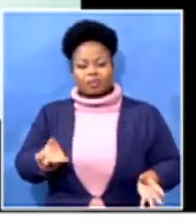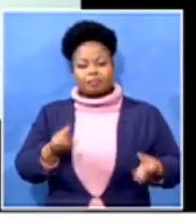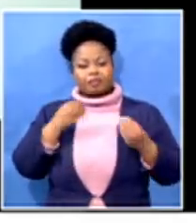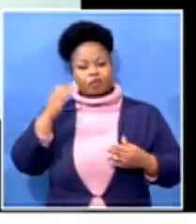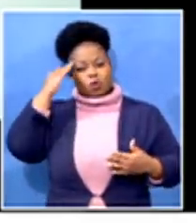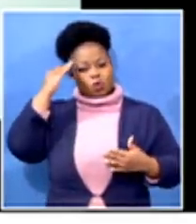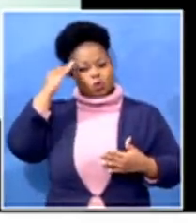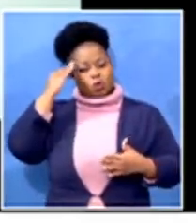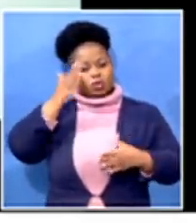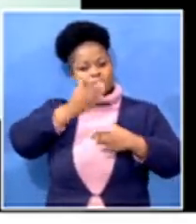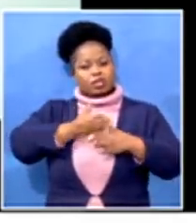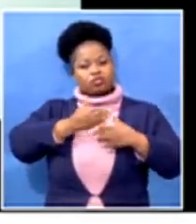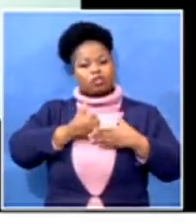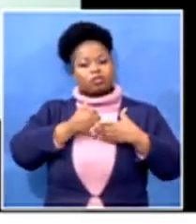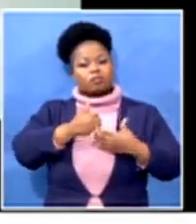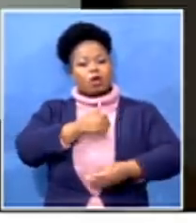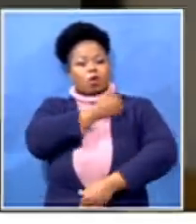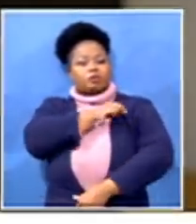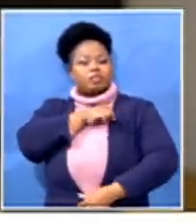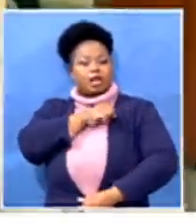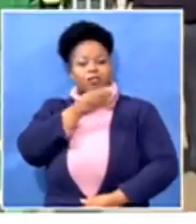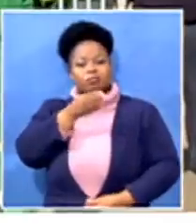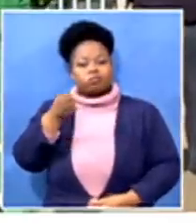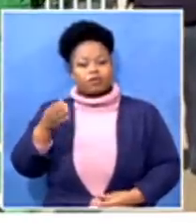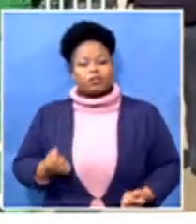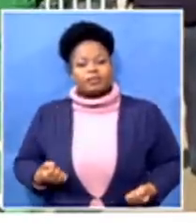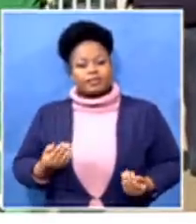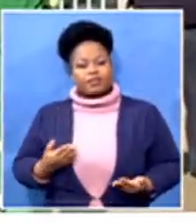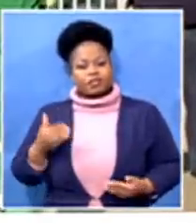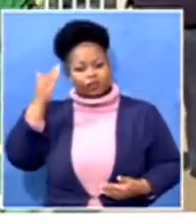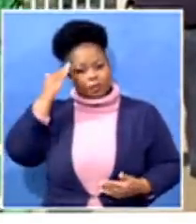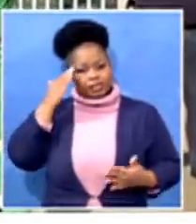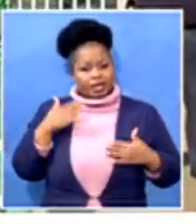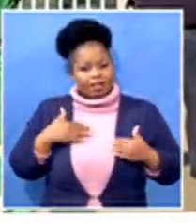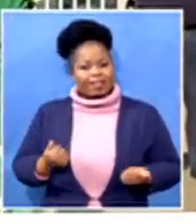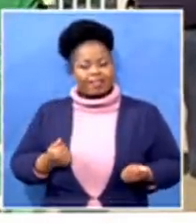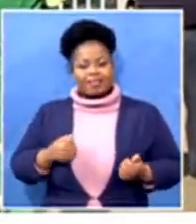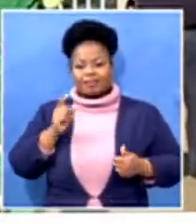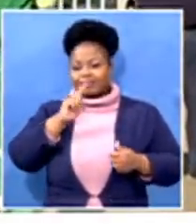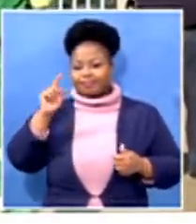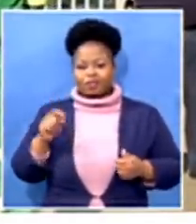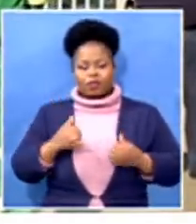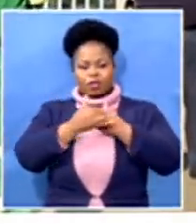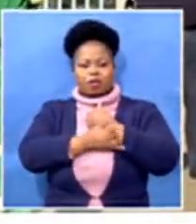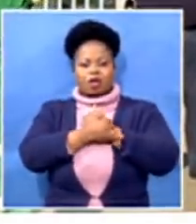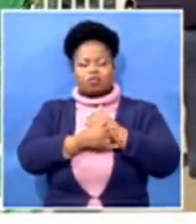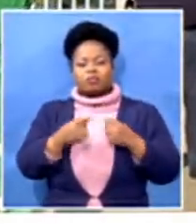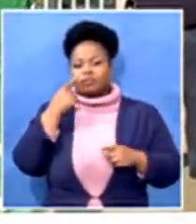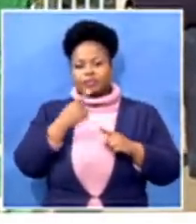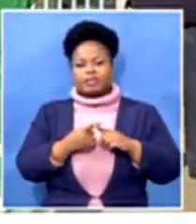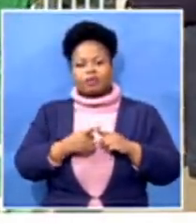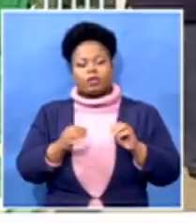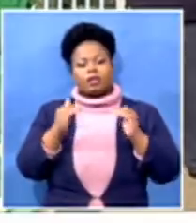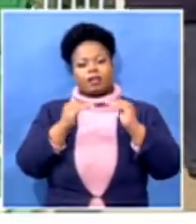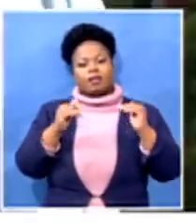our psychiatric services across the country, was that during the first lockdown phase,